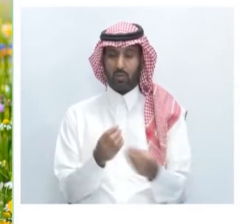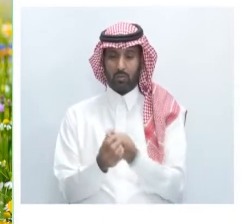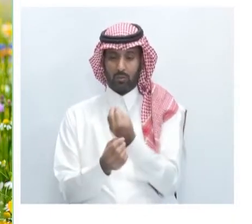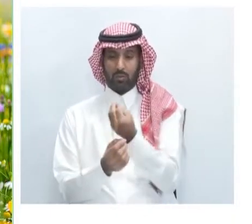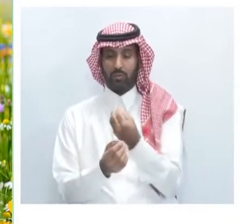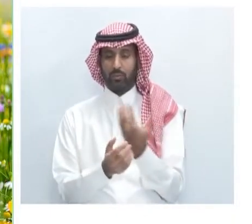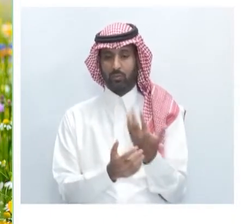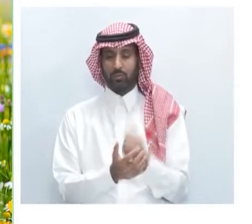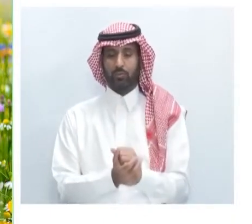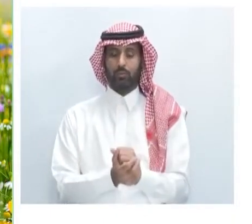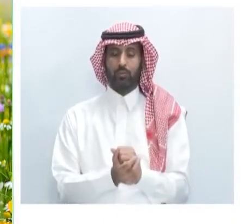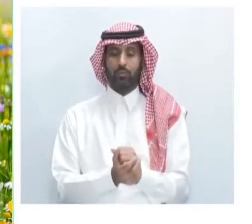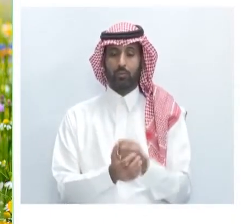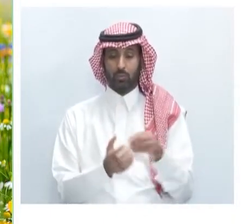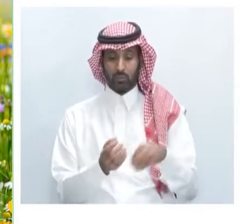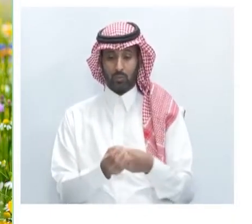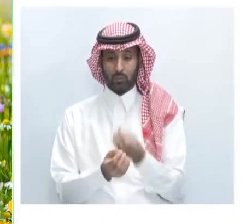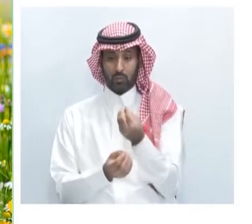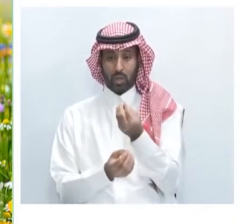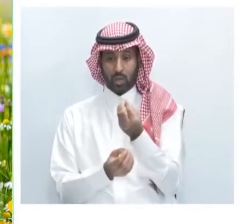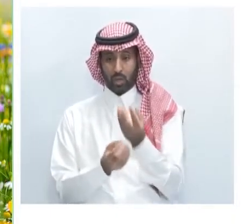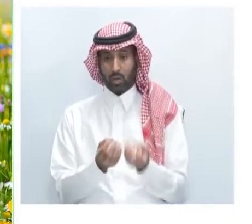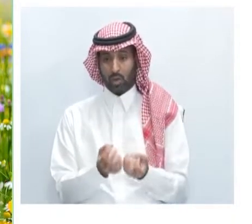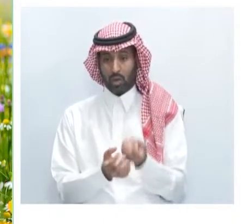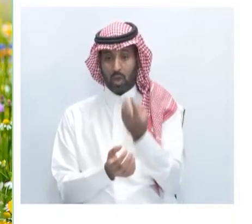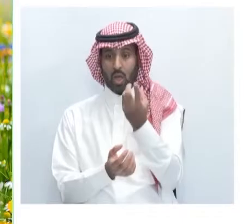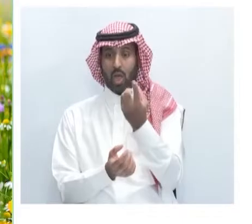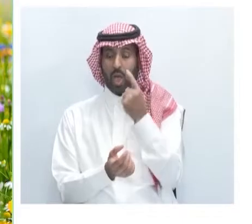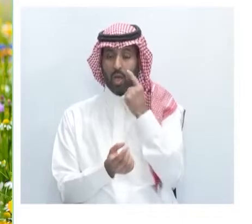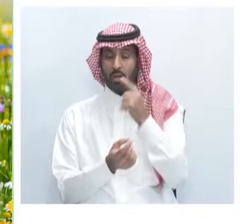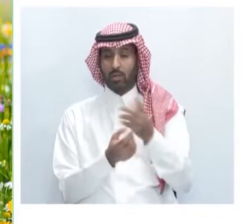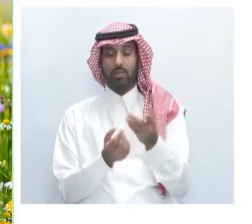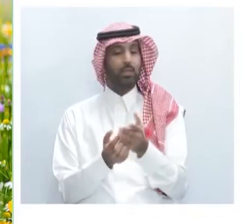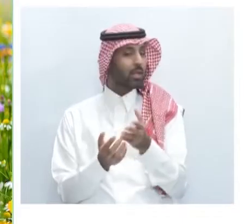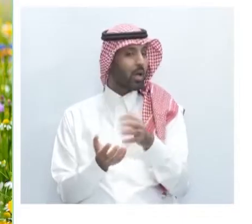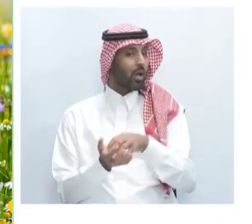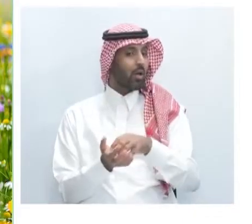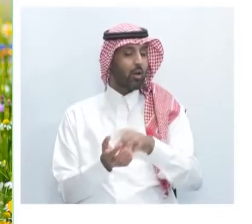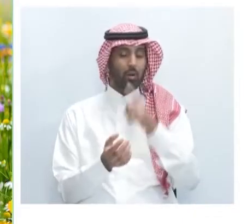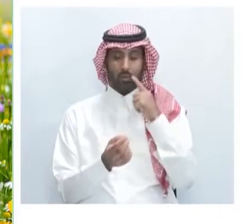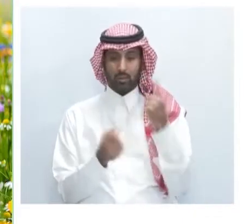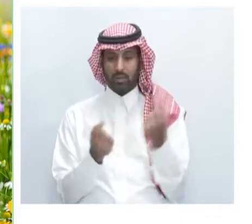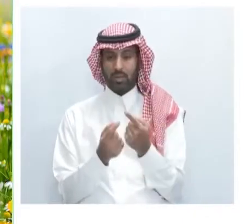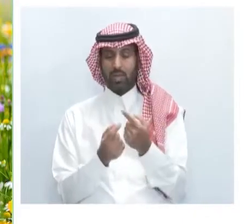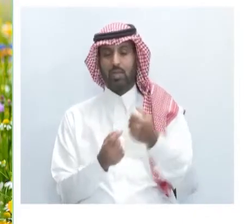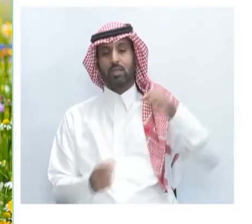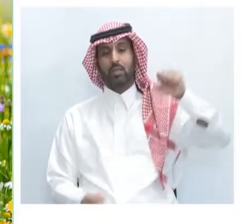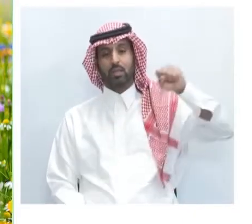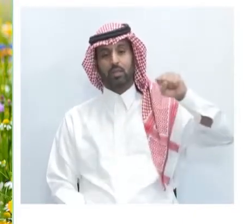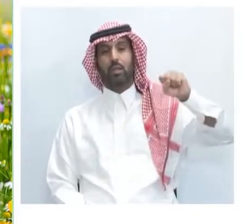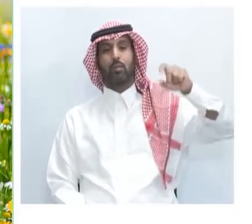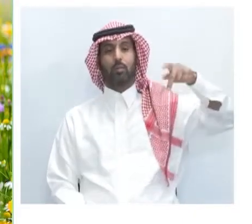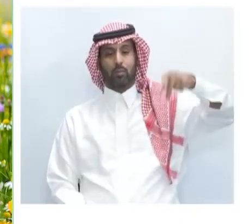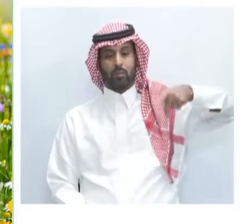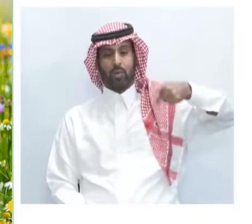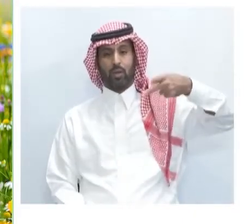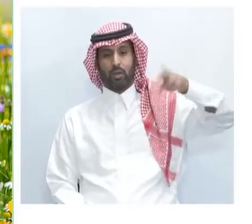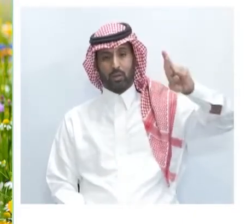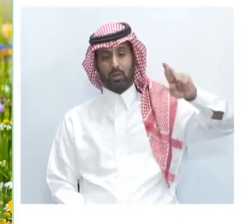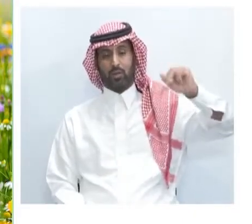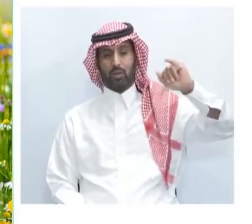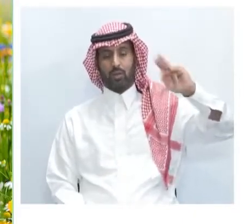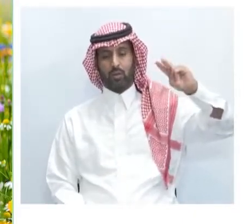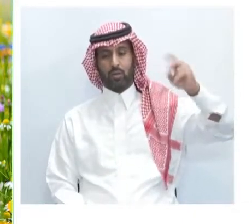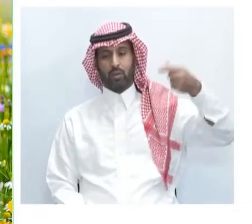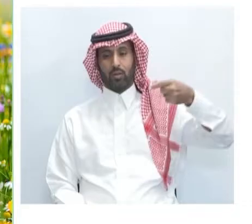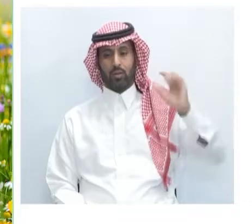So flowers are out, it's spring. So this season is what? Spring. Excellent.